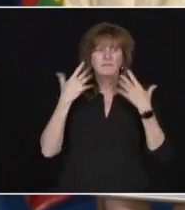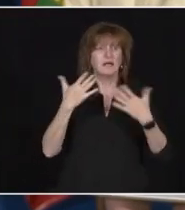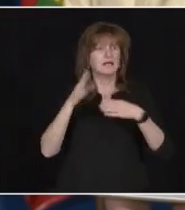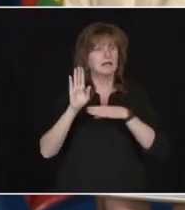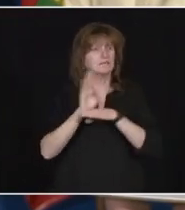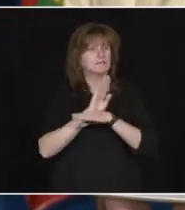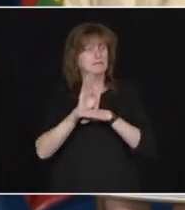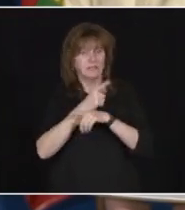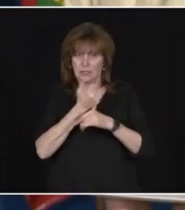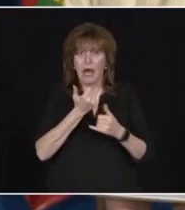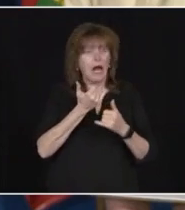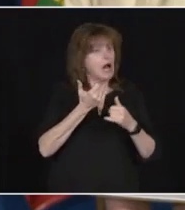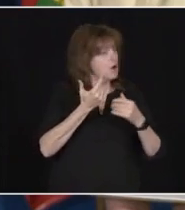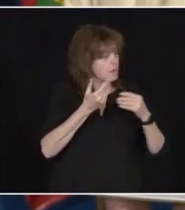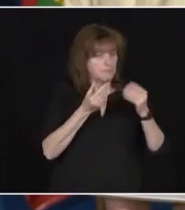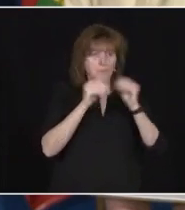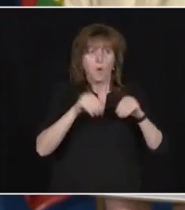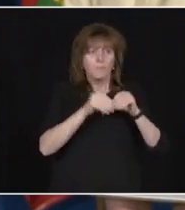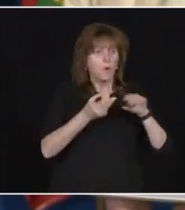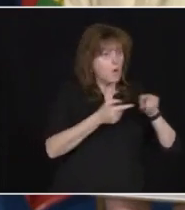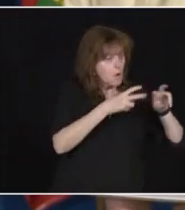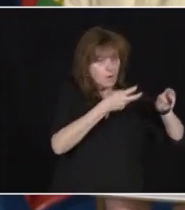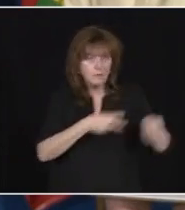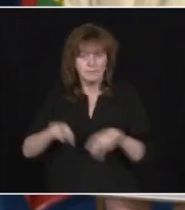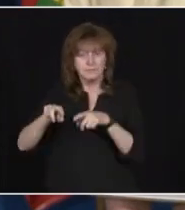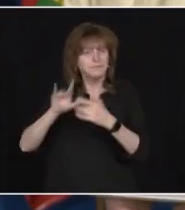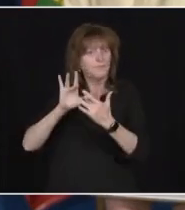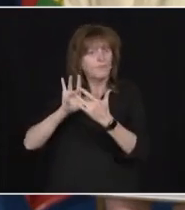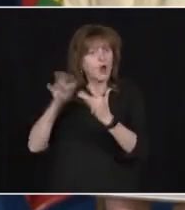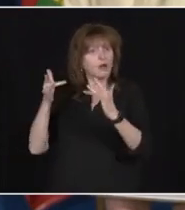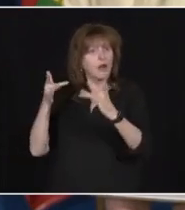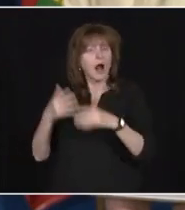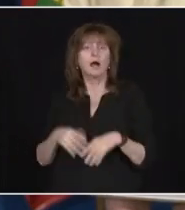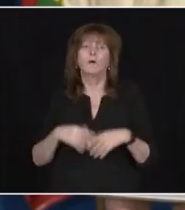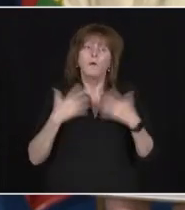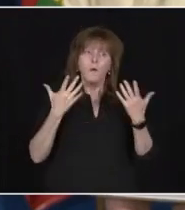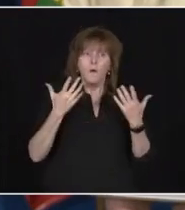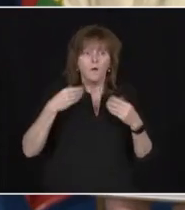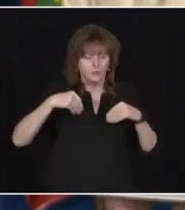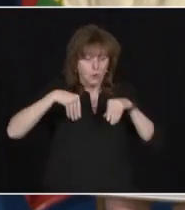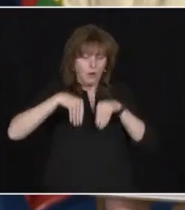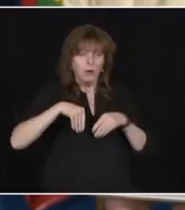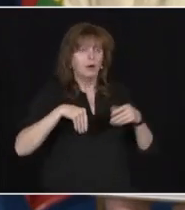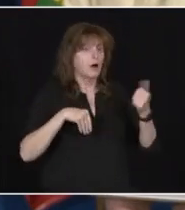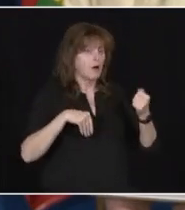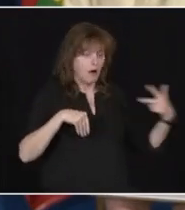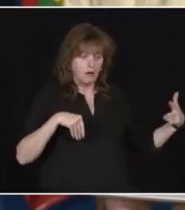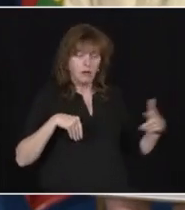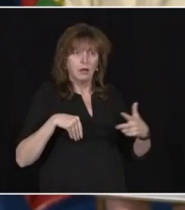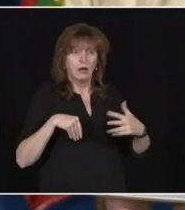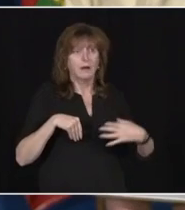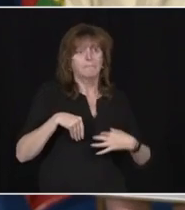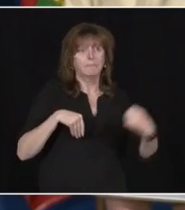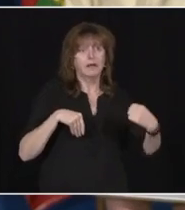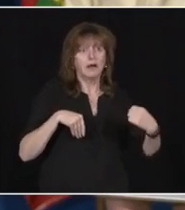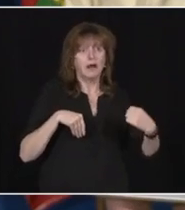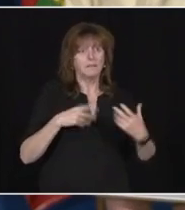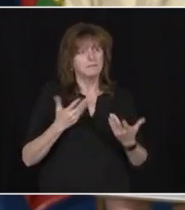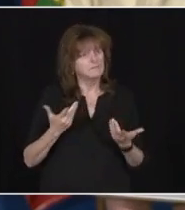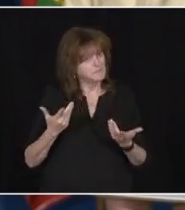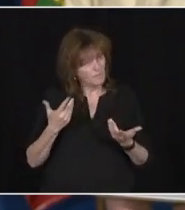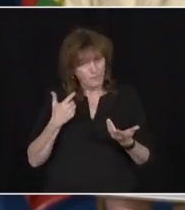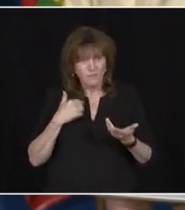pickup opportunities as well for those in these retail malls. But I think as we work with our health partners, our chief